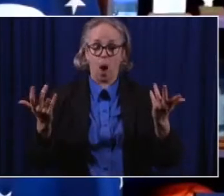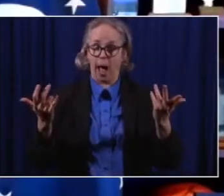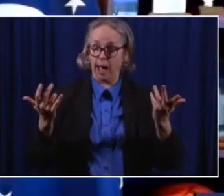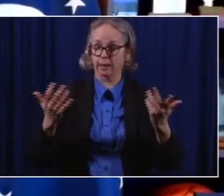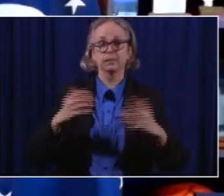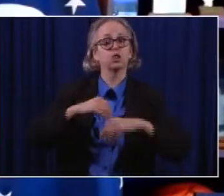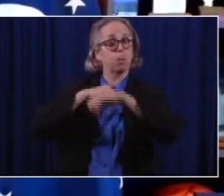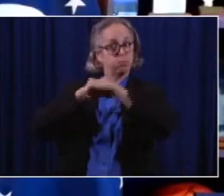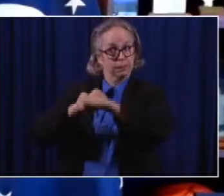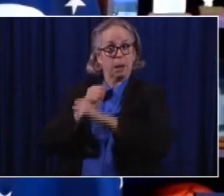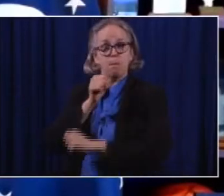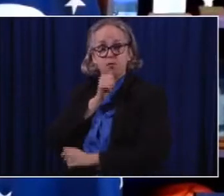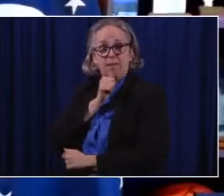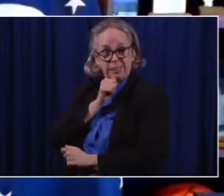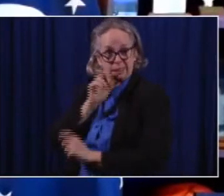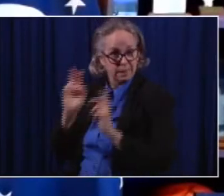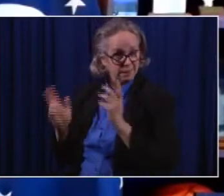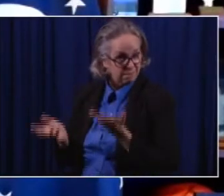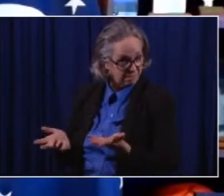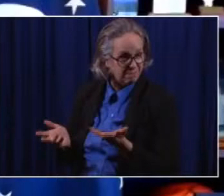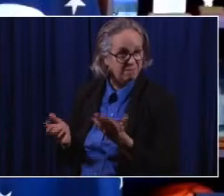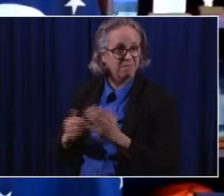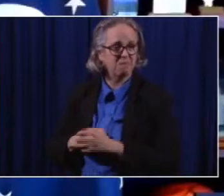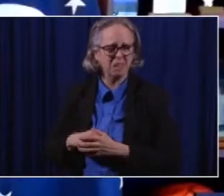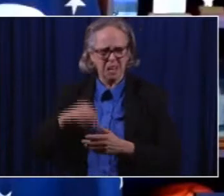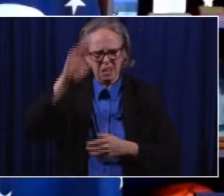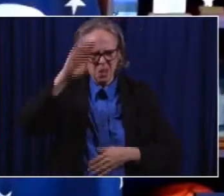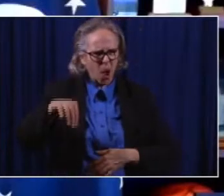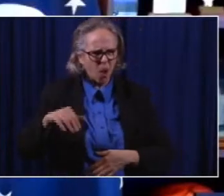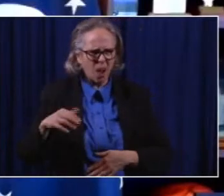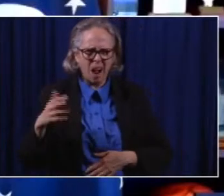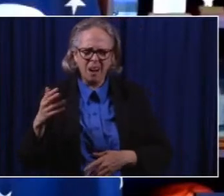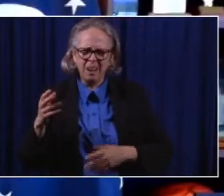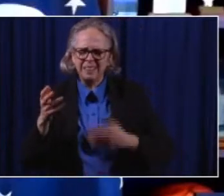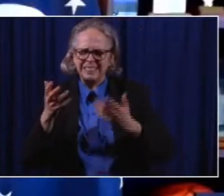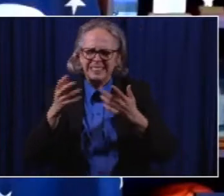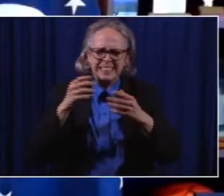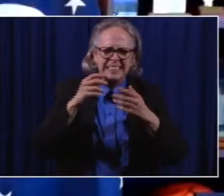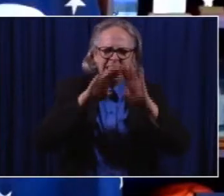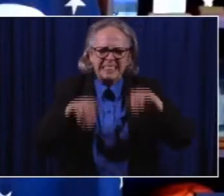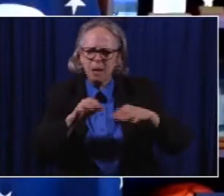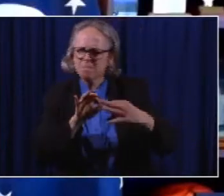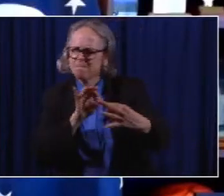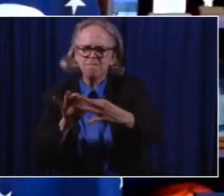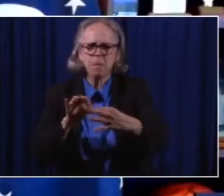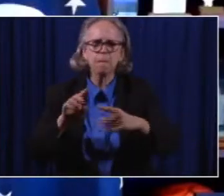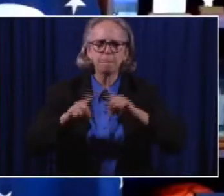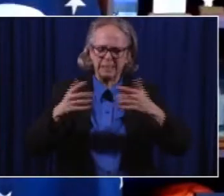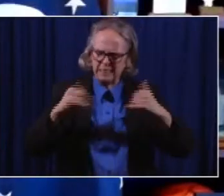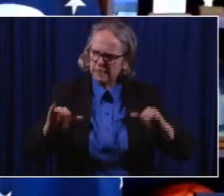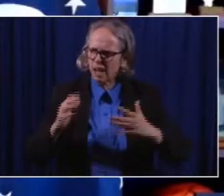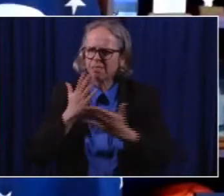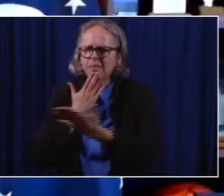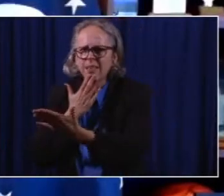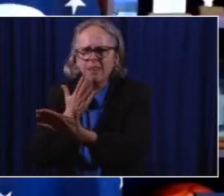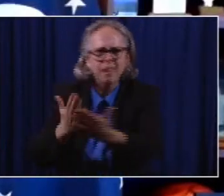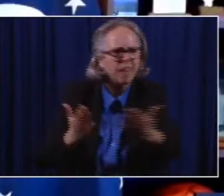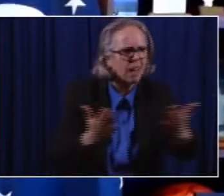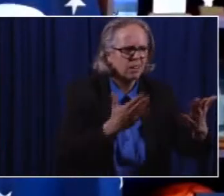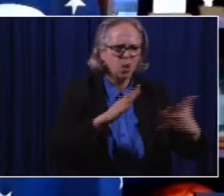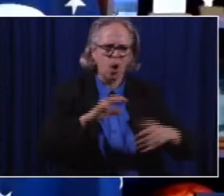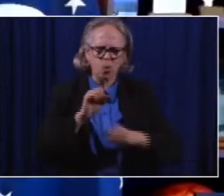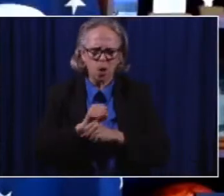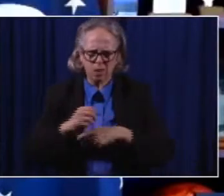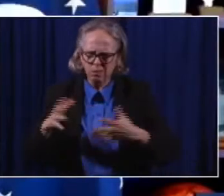we have a long way to go to get where we want to be, but I just wanted to thank those teams for what they do to help get that information out